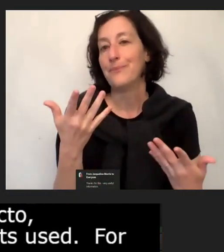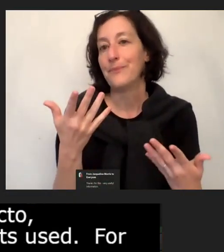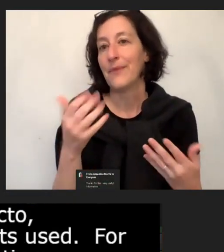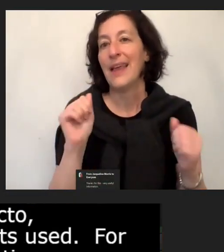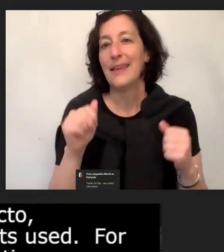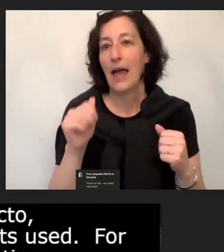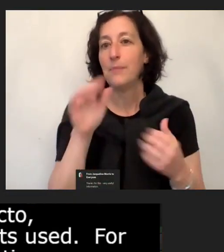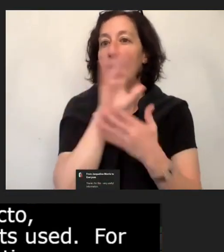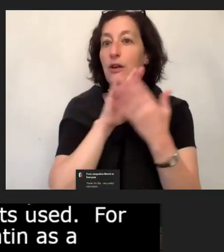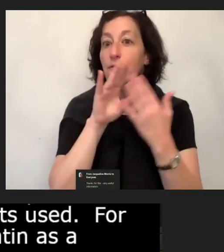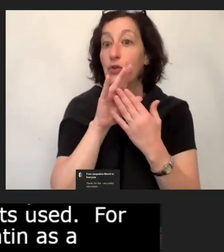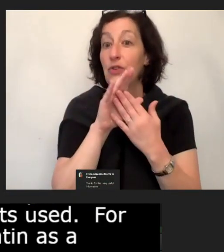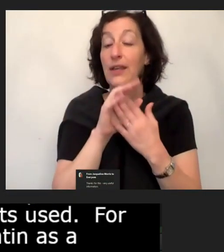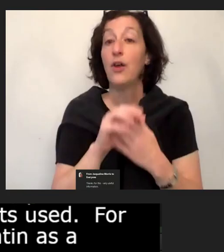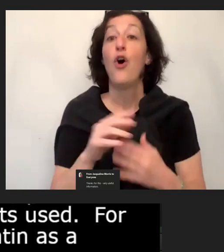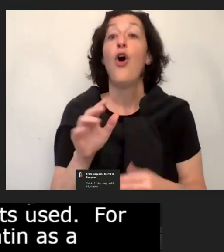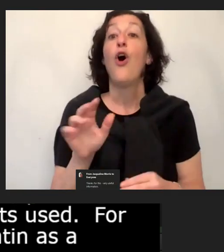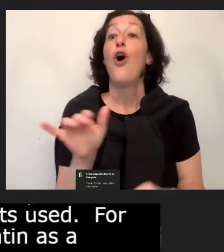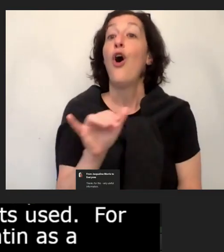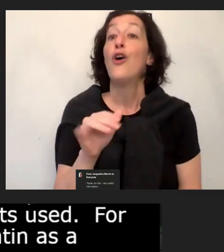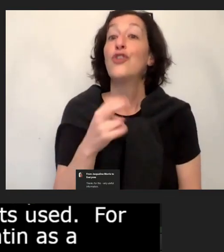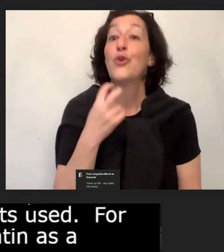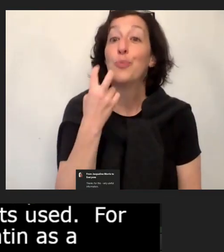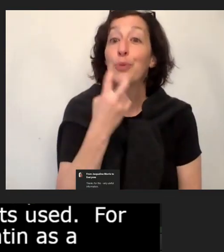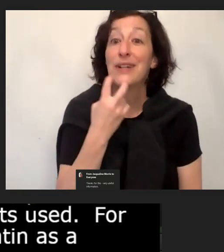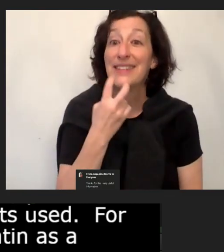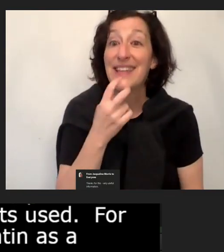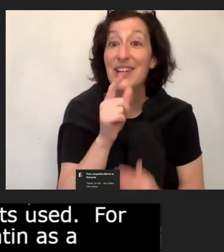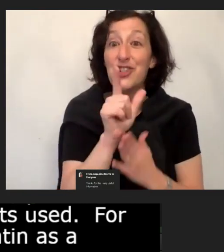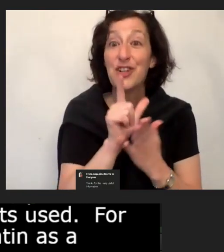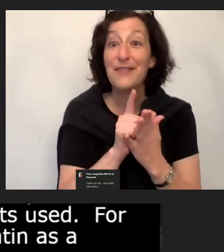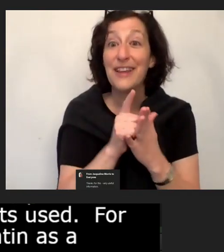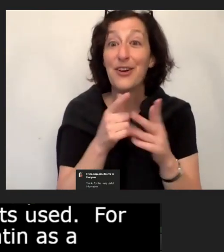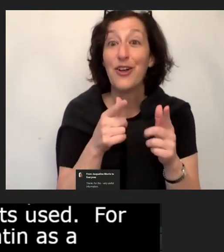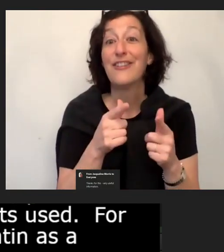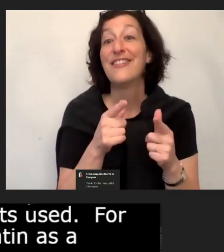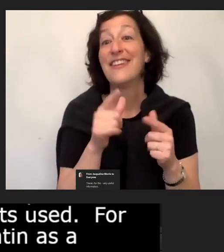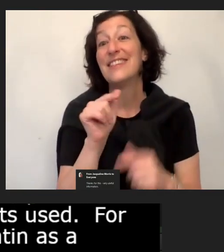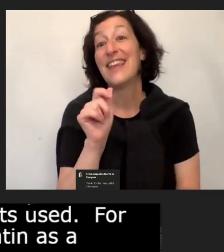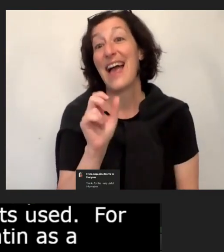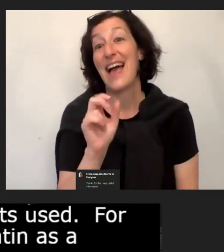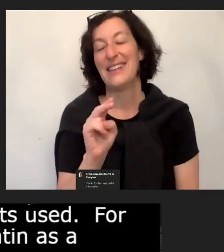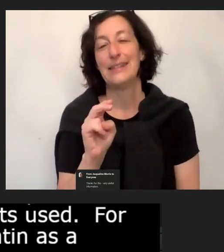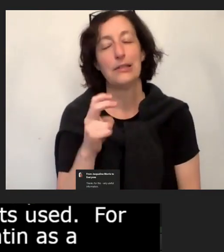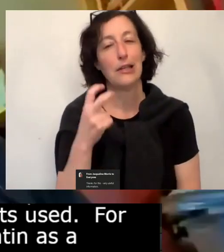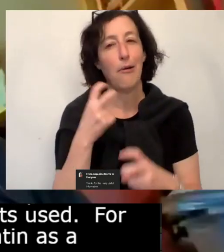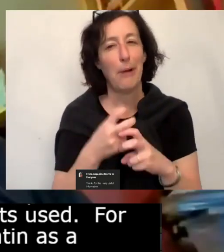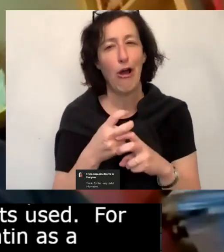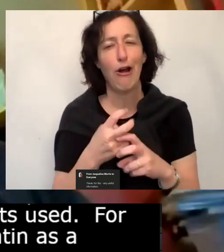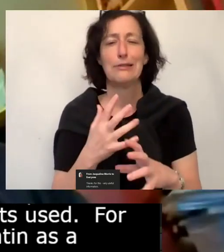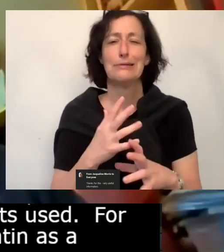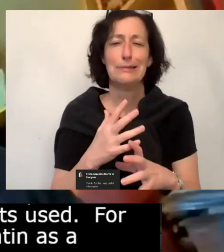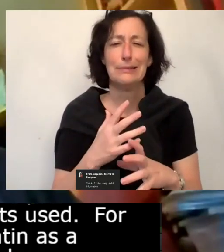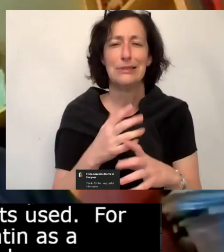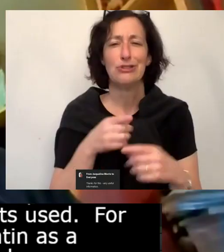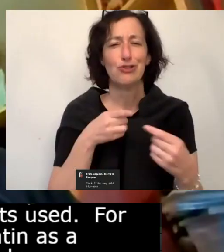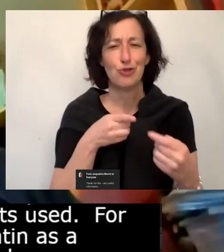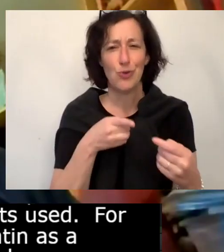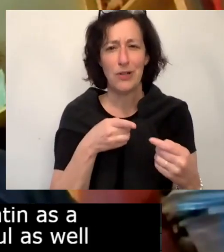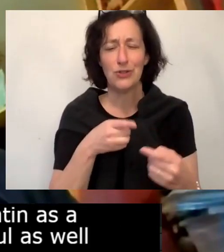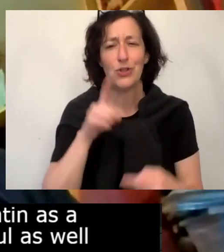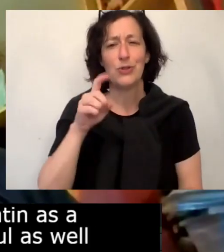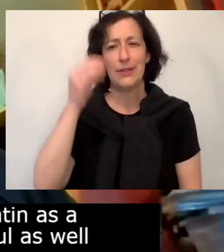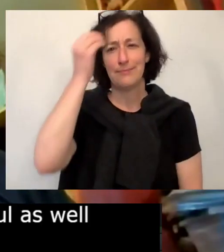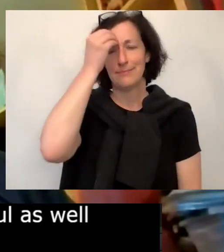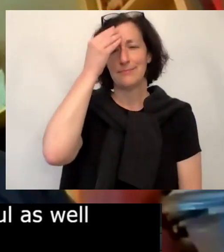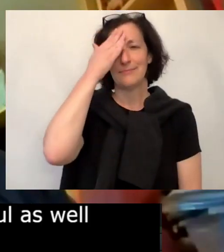pronunciation of legal Latin is painful to listen to as well. That is true. That's something to keep in mind. And